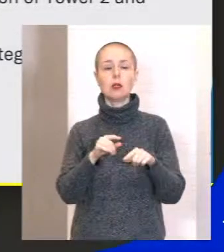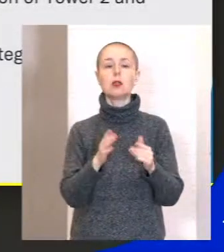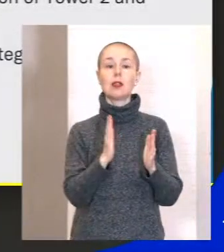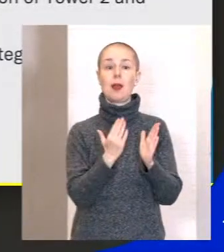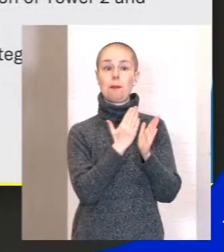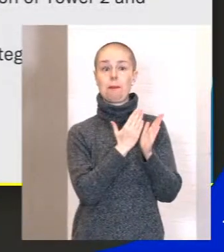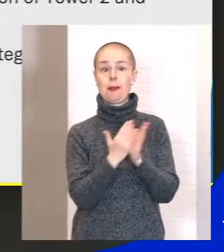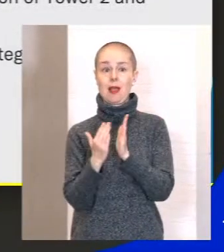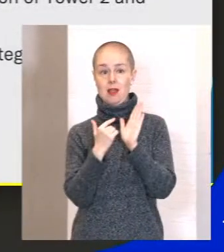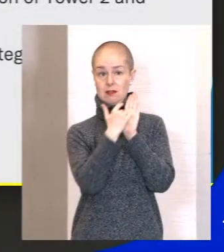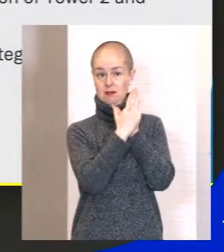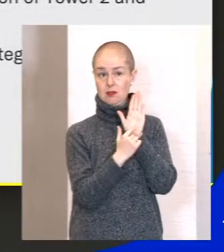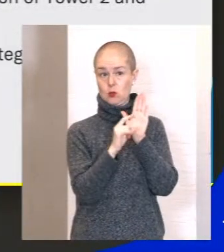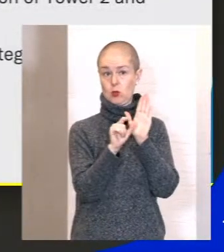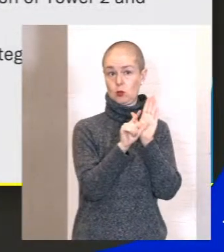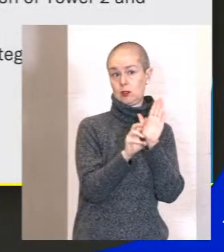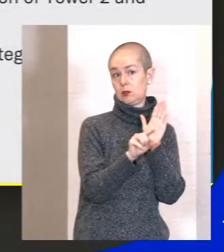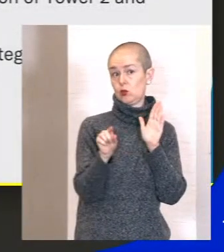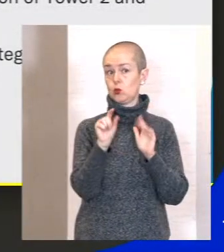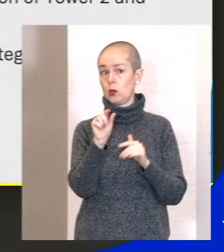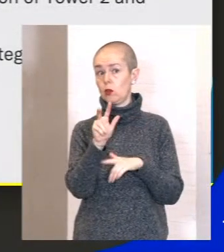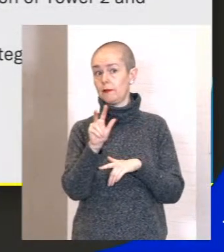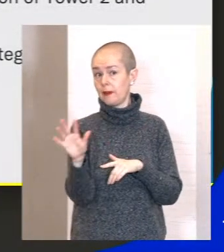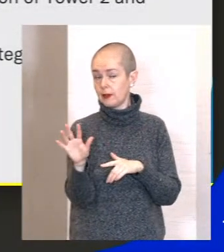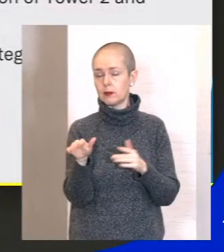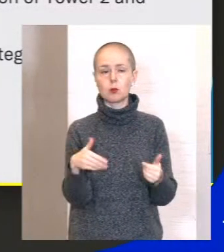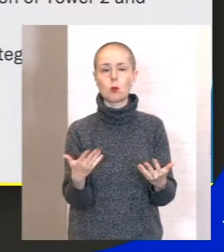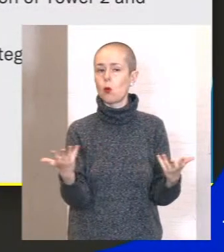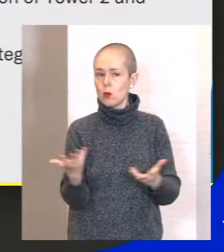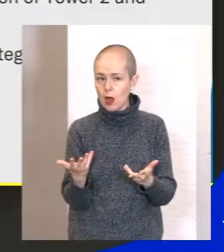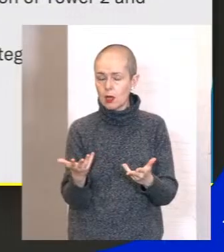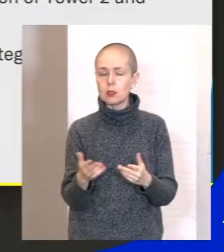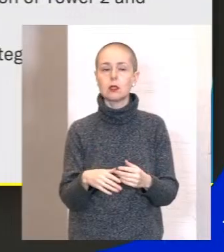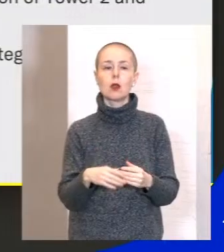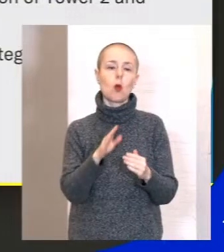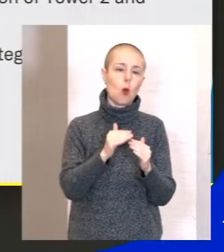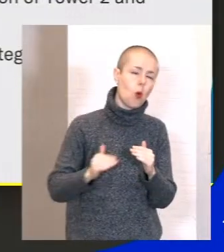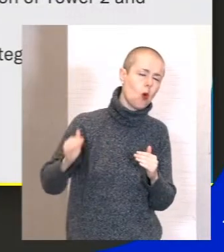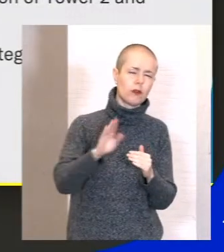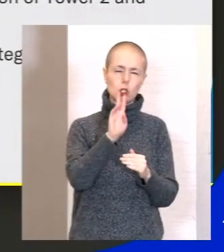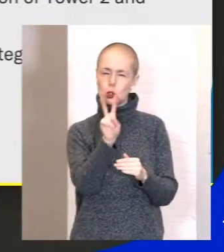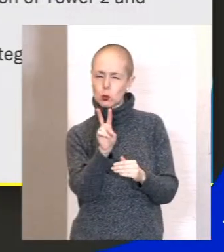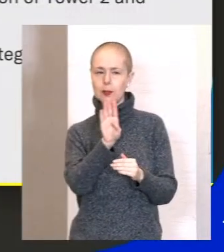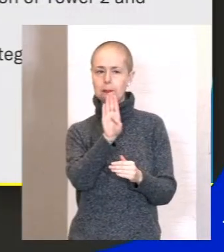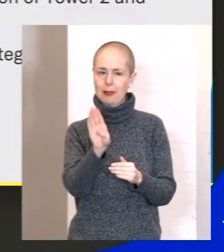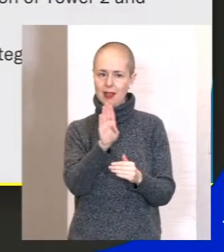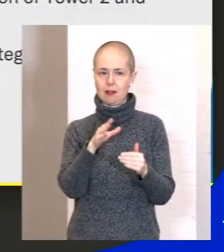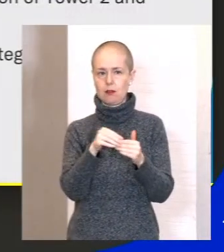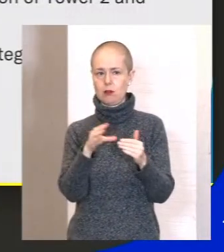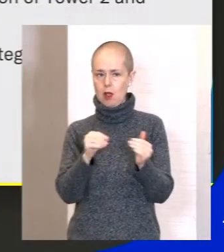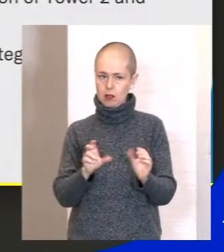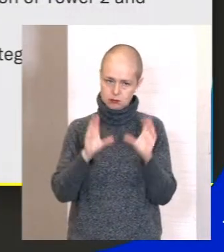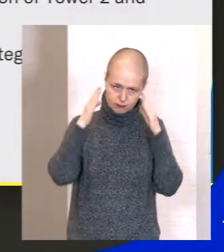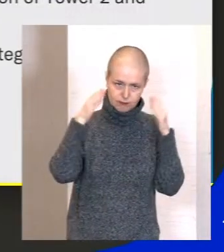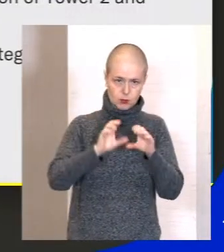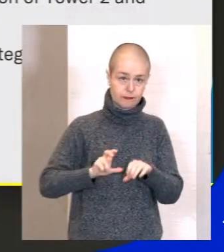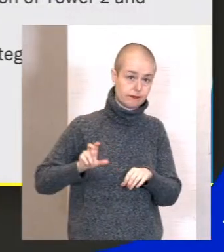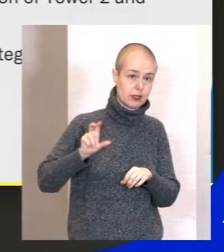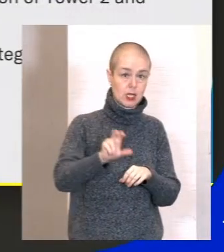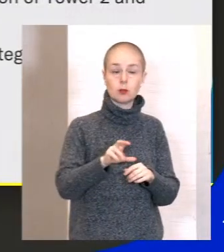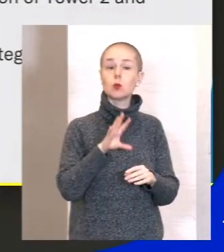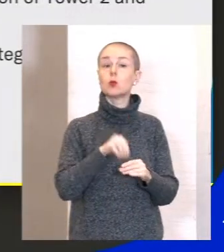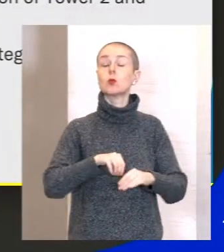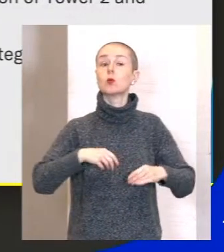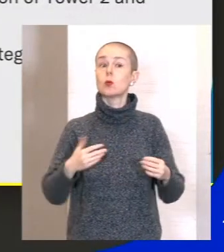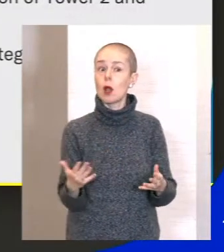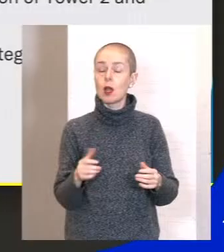2026 to 2035 capital plan proposes more than $2 billion in key investments, including continued restoration